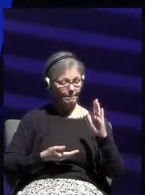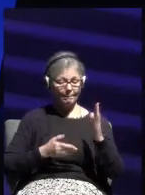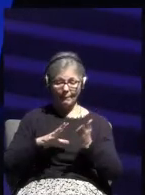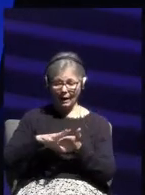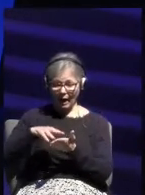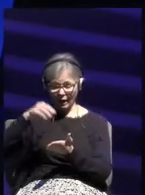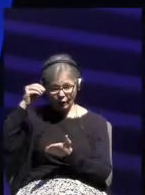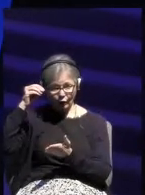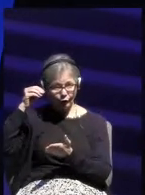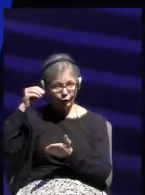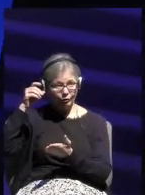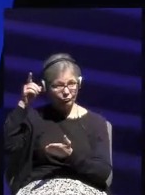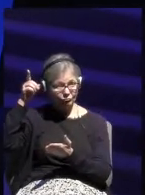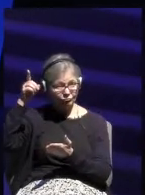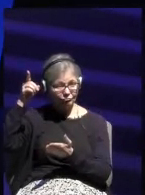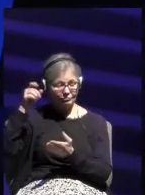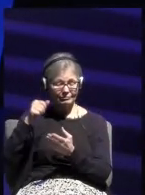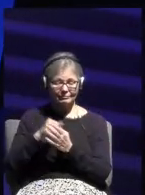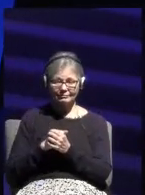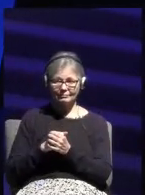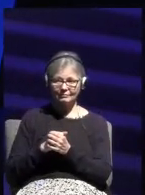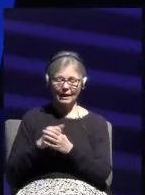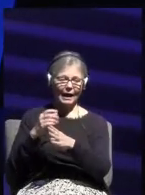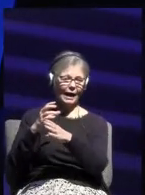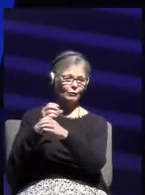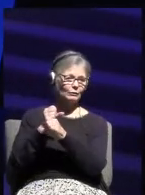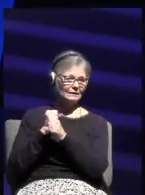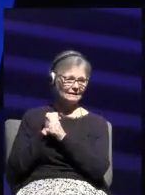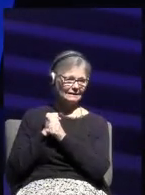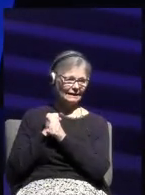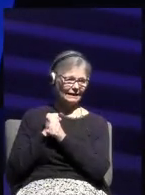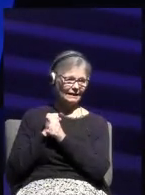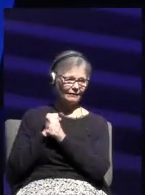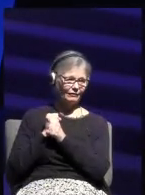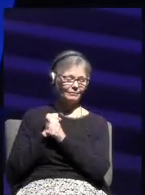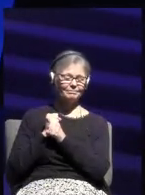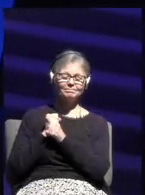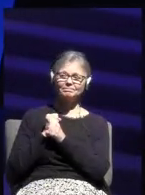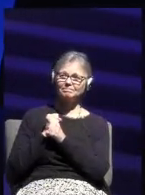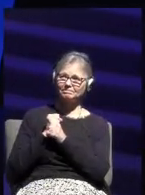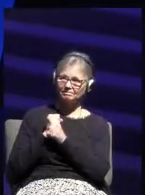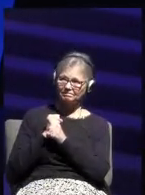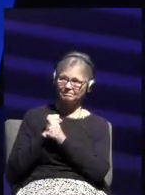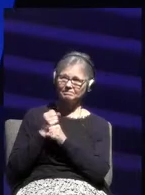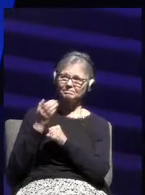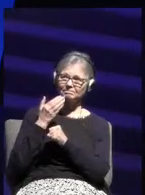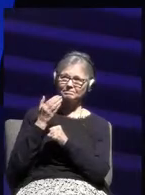learn from me, and receive from me.